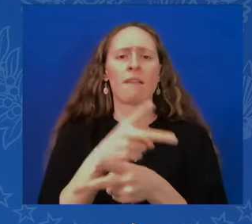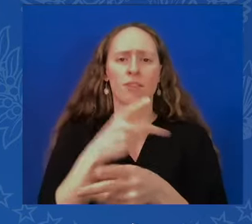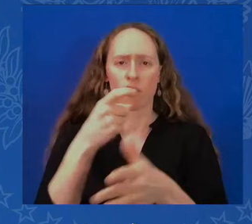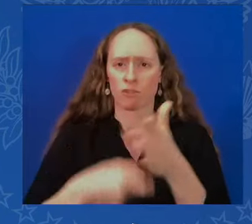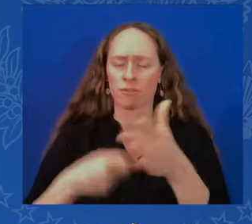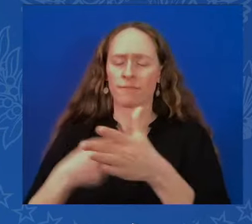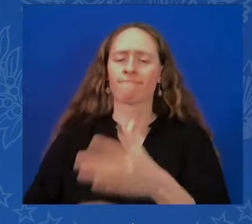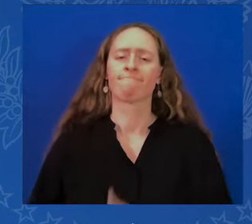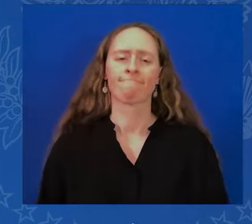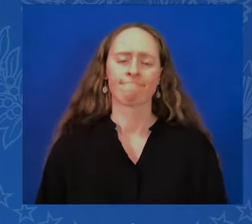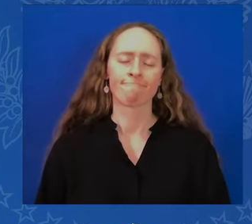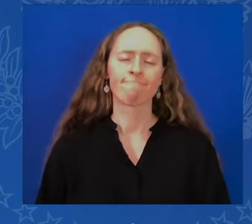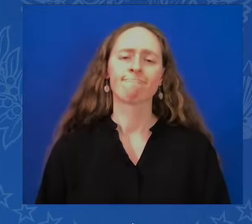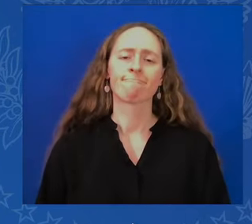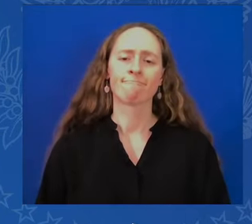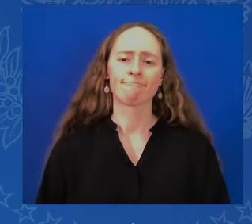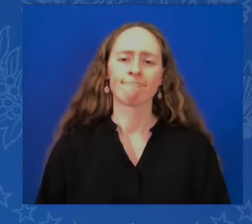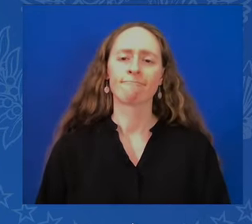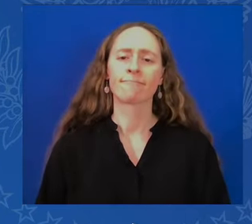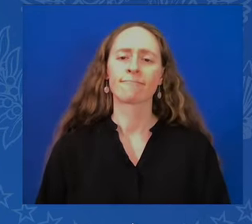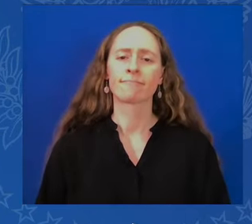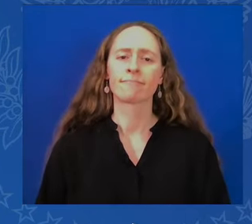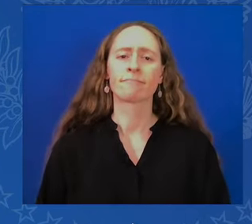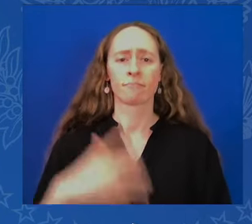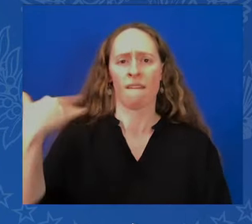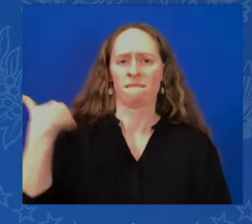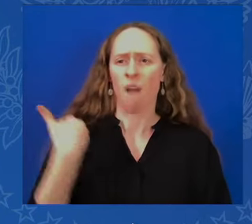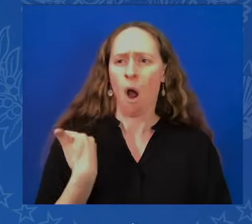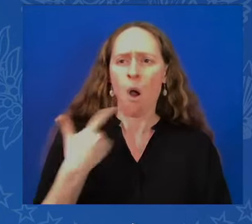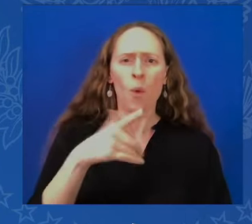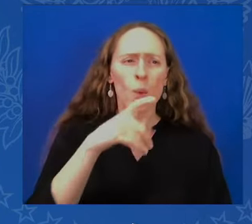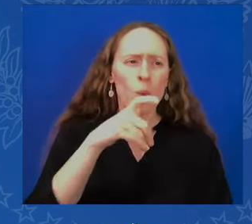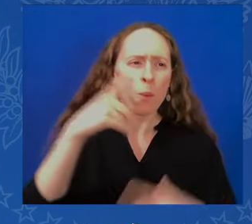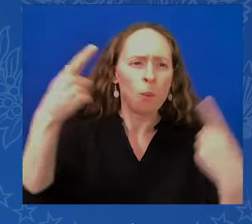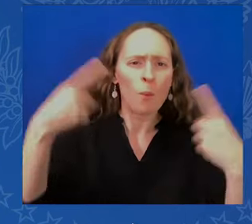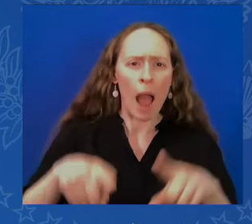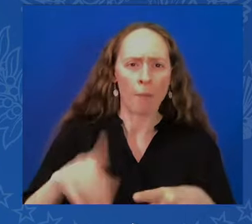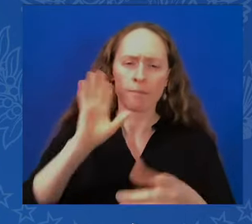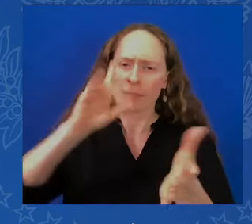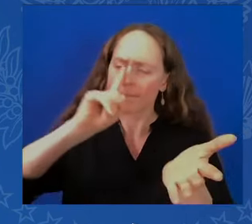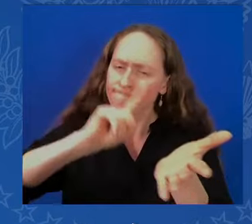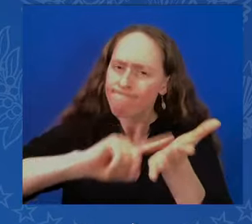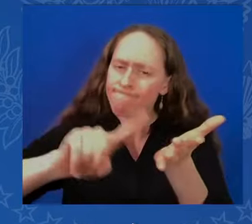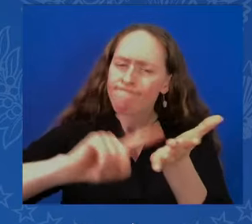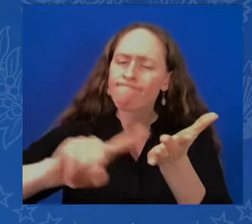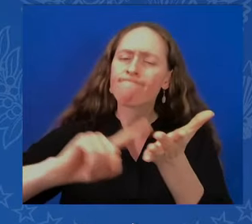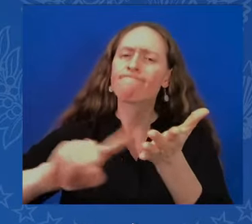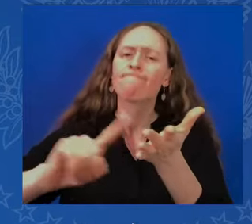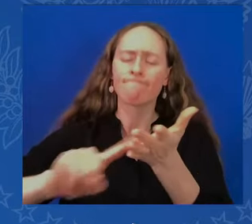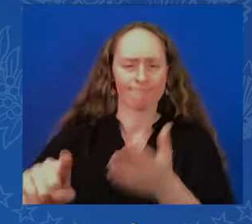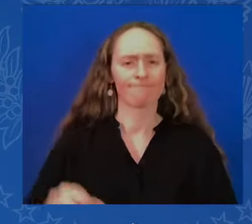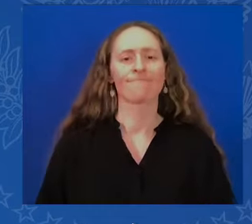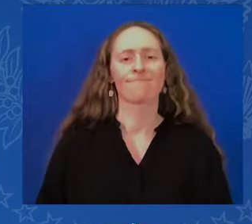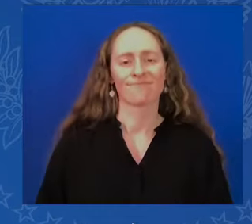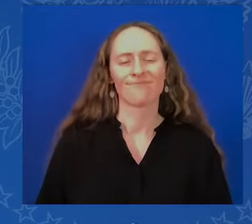of the way to help you rebuild and maintain all the business and commerce that's here now.